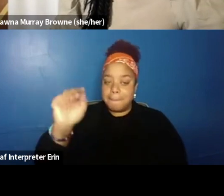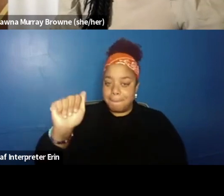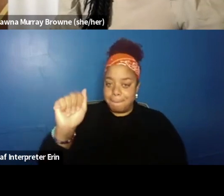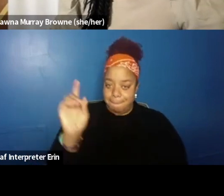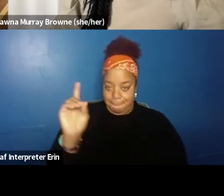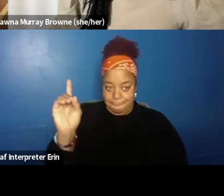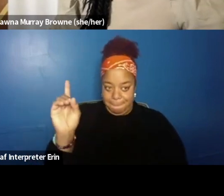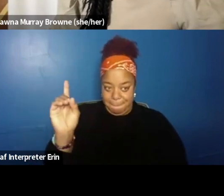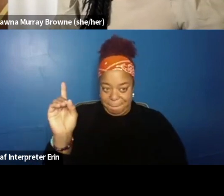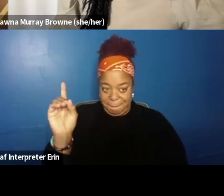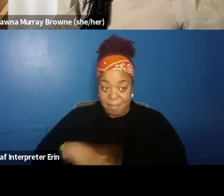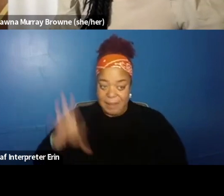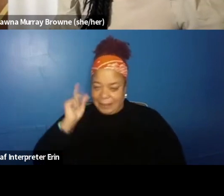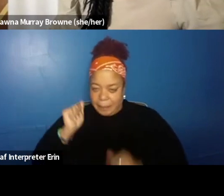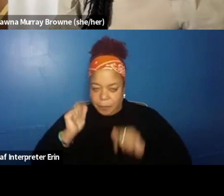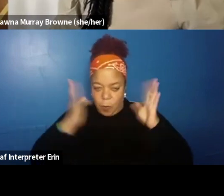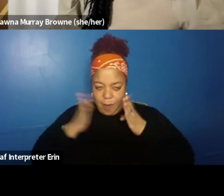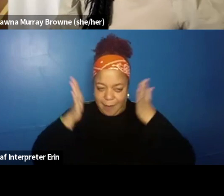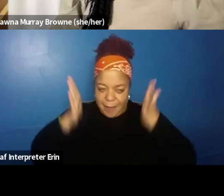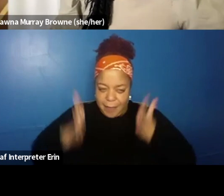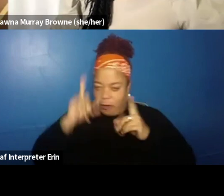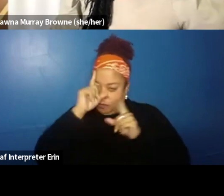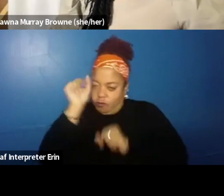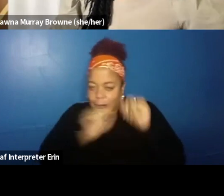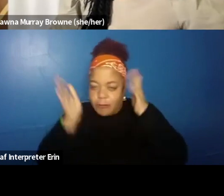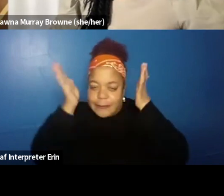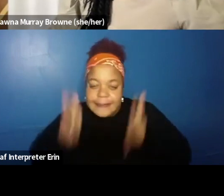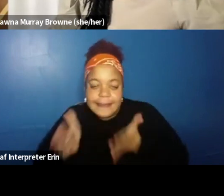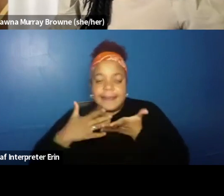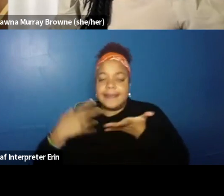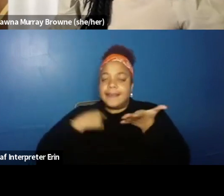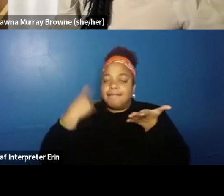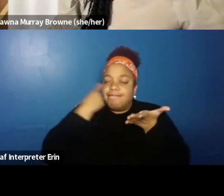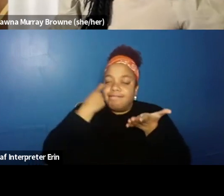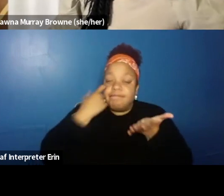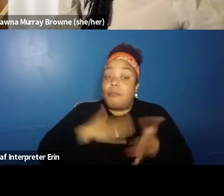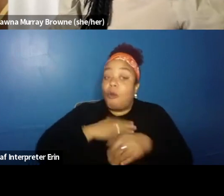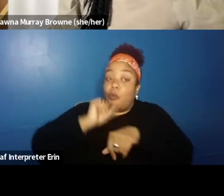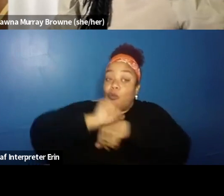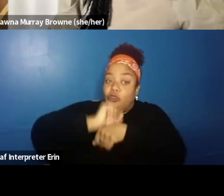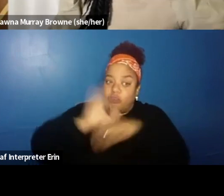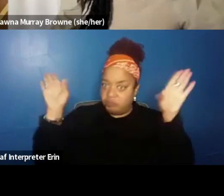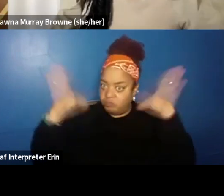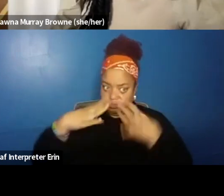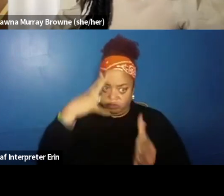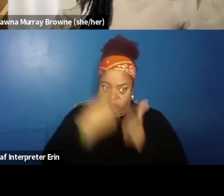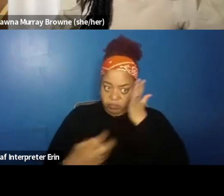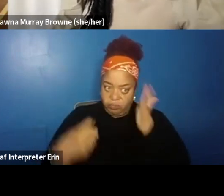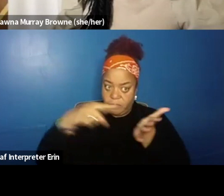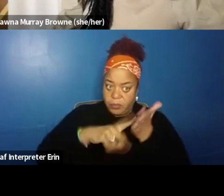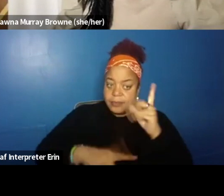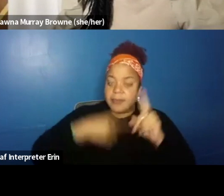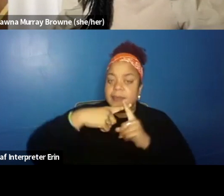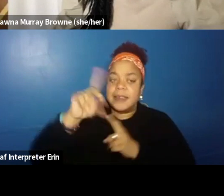and strategist. And lately, my work has focused at the intersections of disability justice,